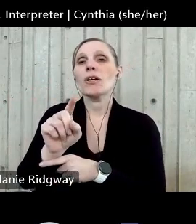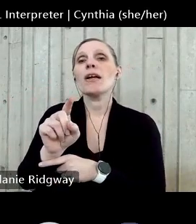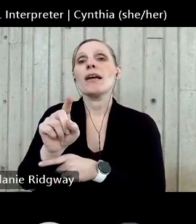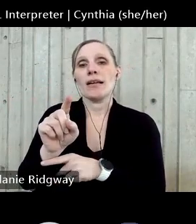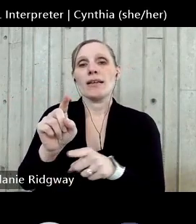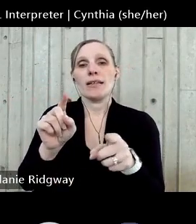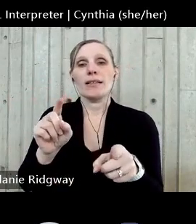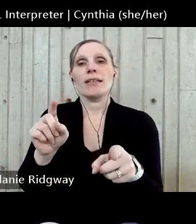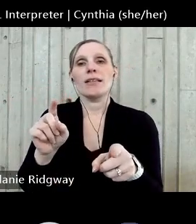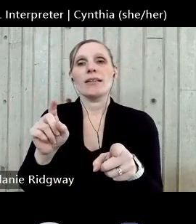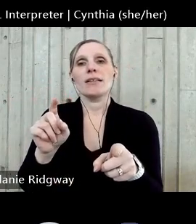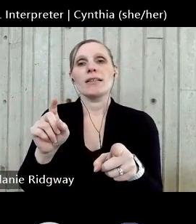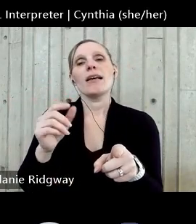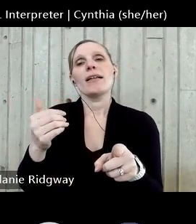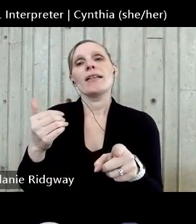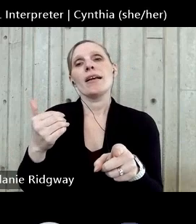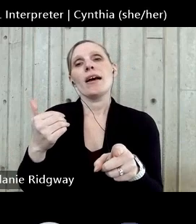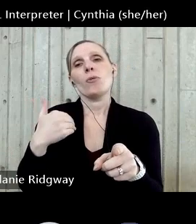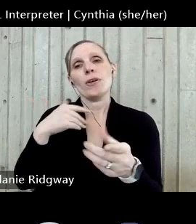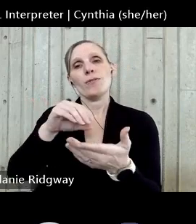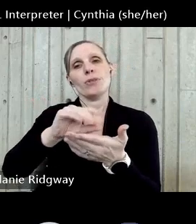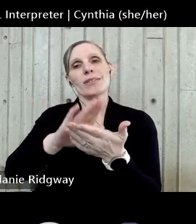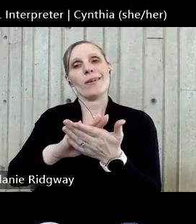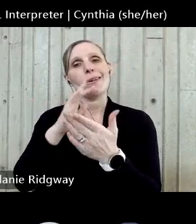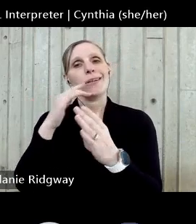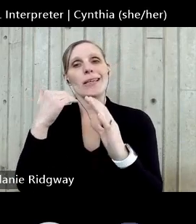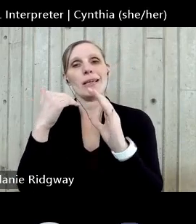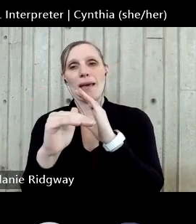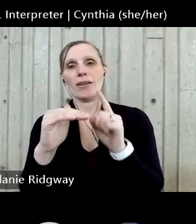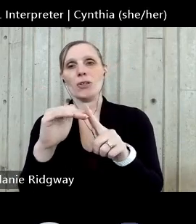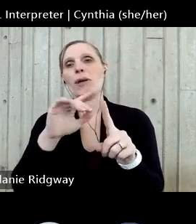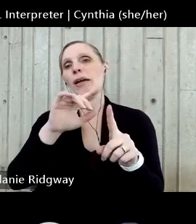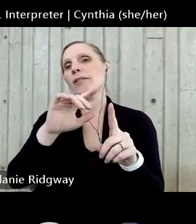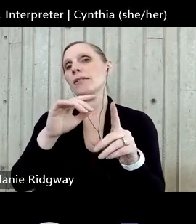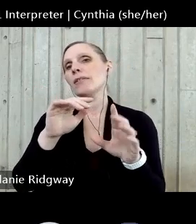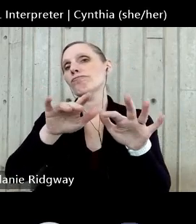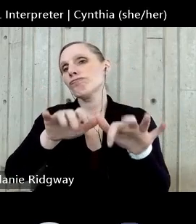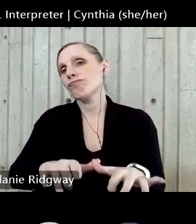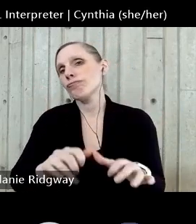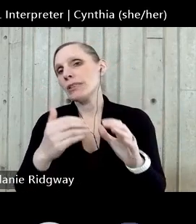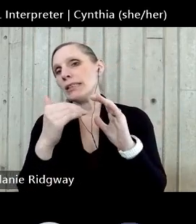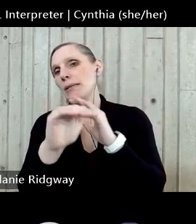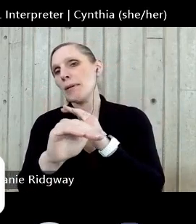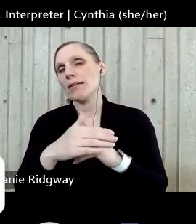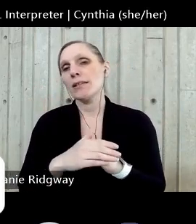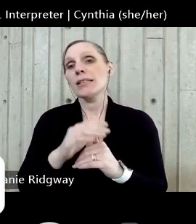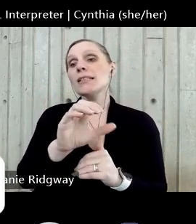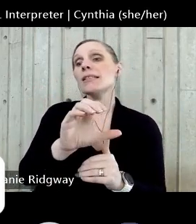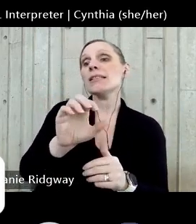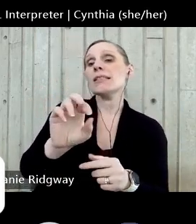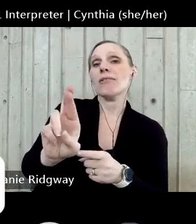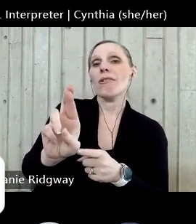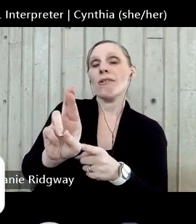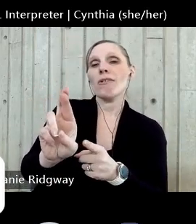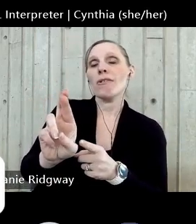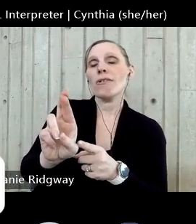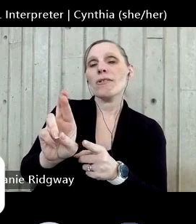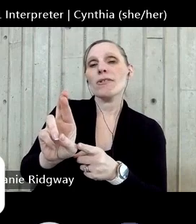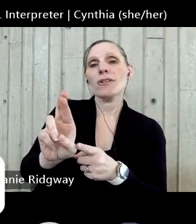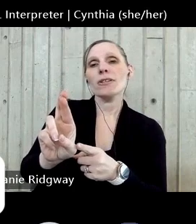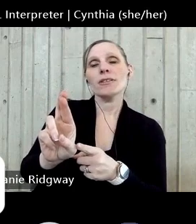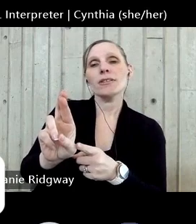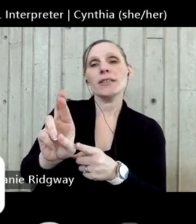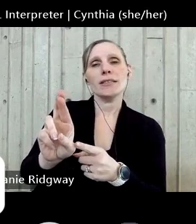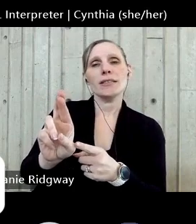so you can ask them any specific questions. And so, I mean, the purpose of this is, this is a chance for